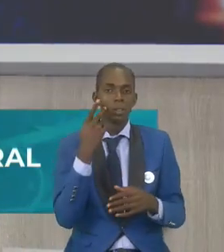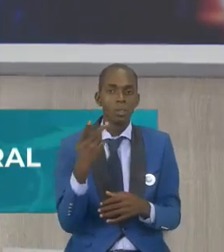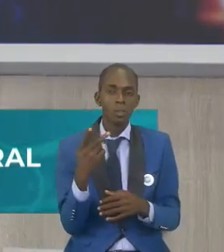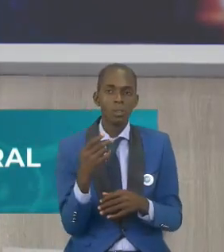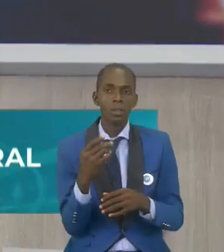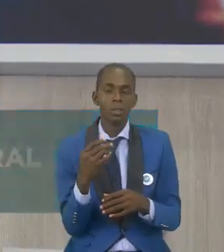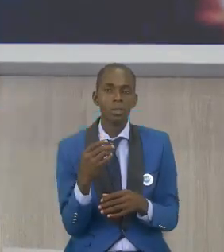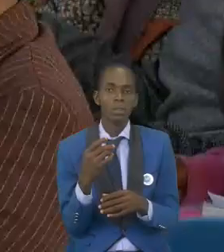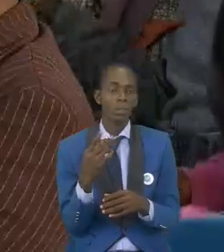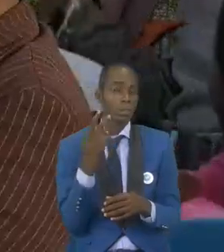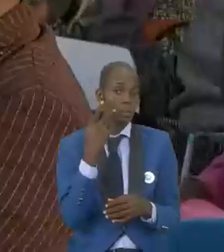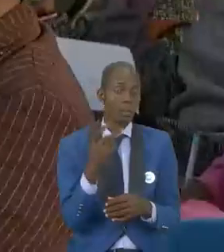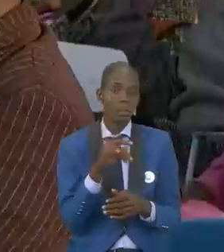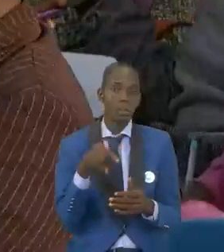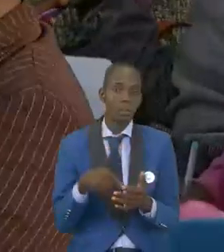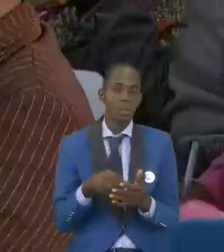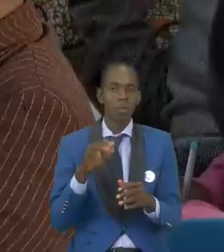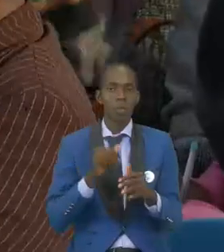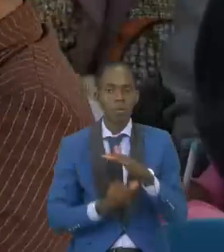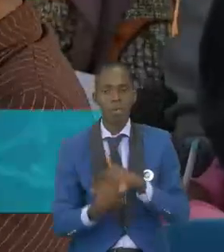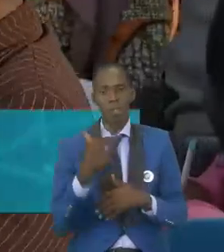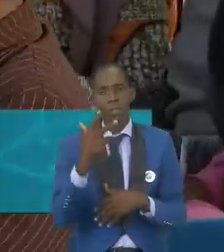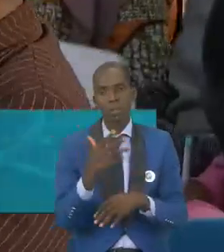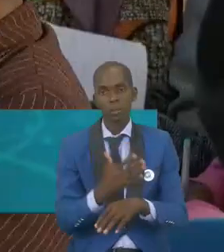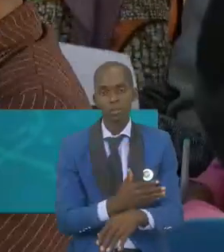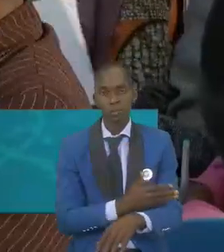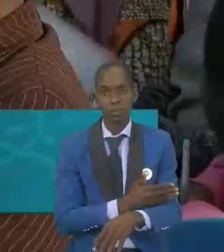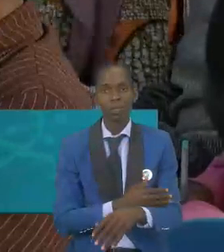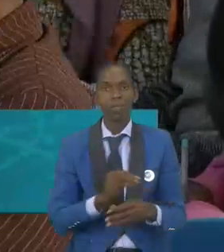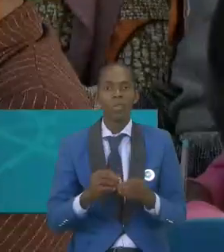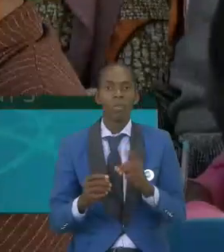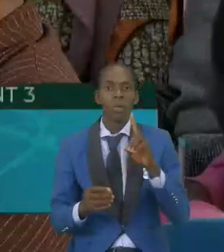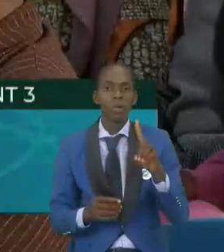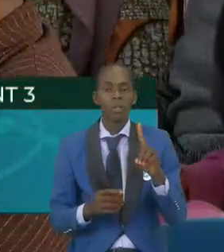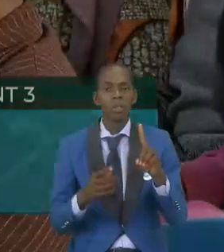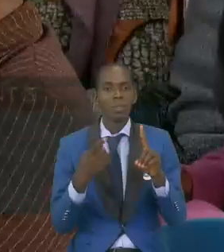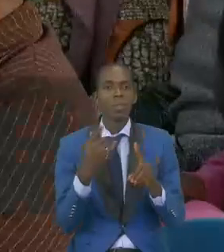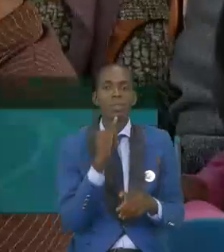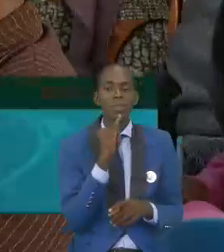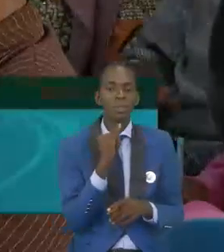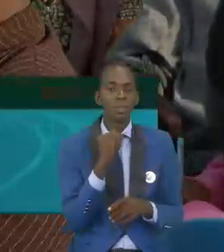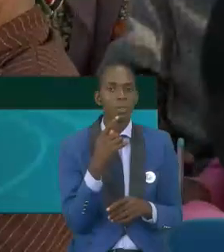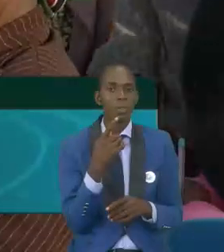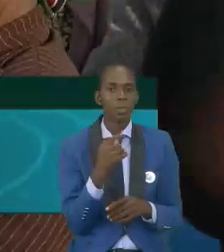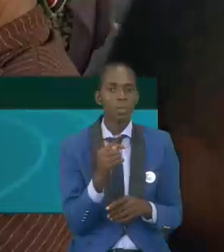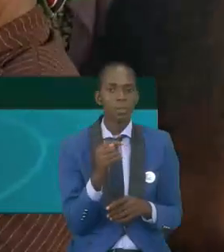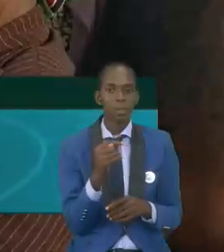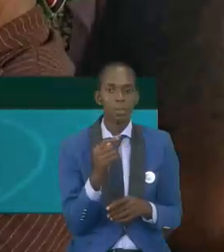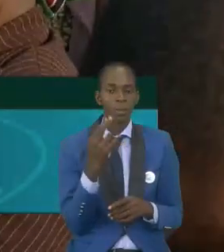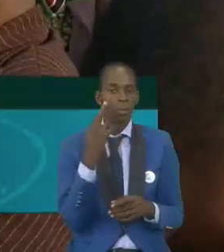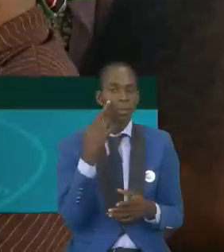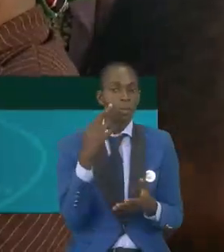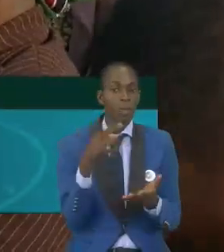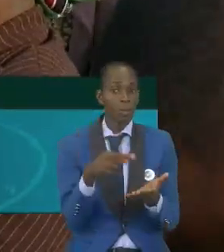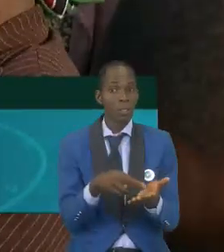this under three perspectives. Number one is recognizing the everlasting